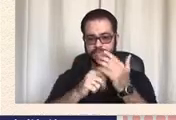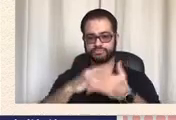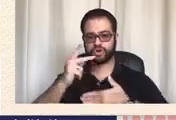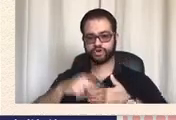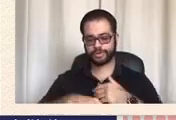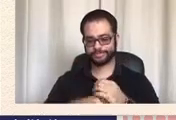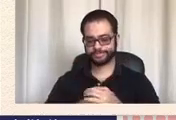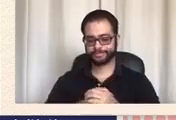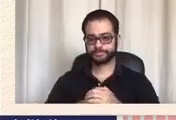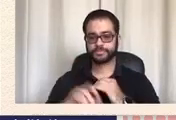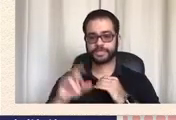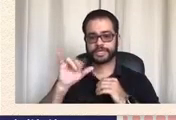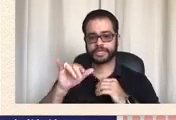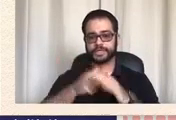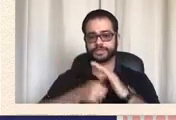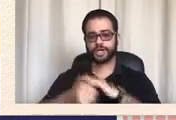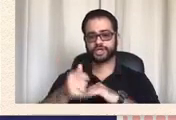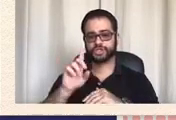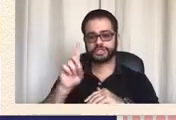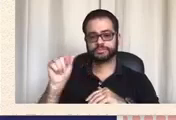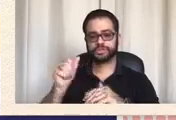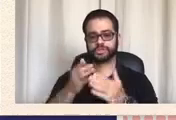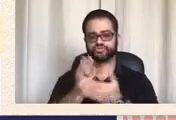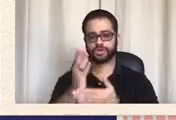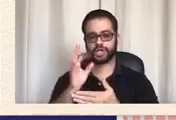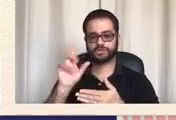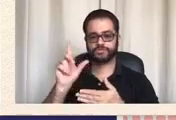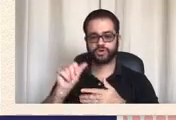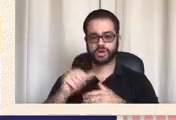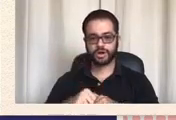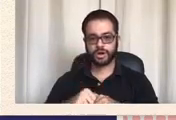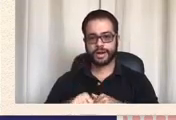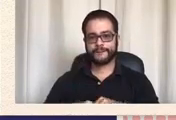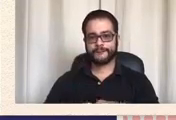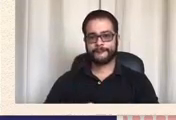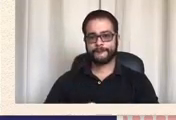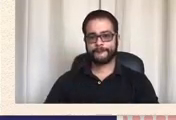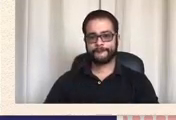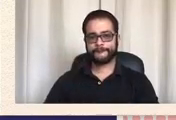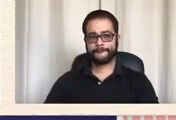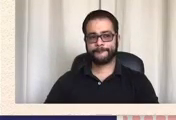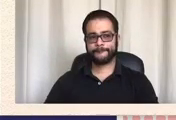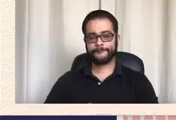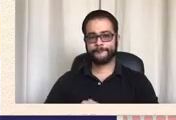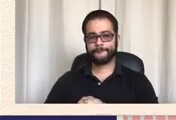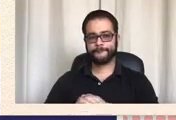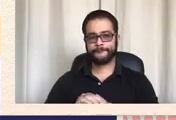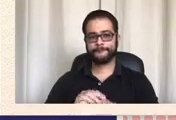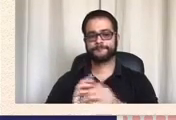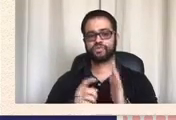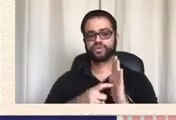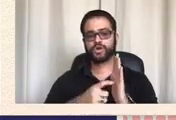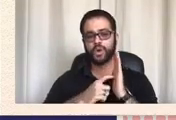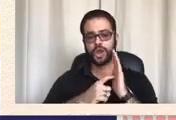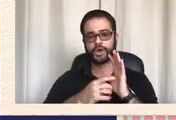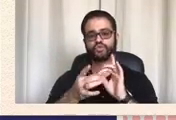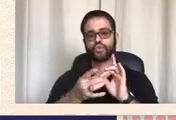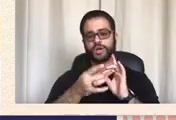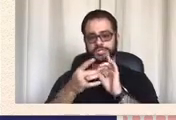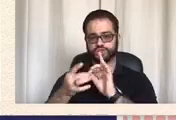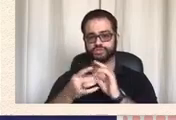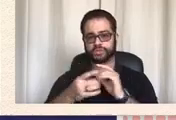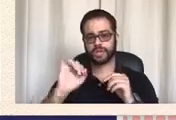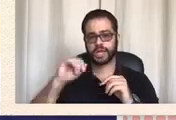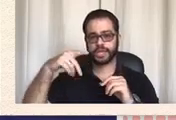the Disability Rights Florida. Required coordination. The IEP for a student